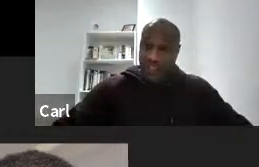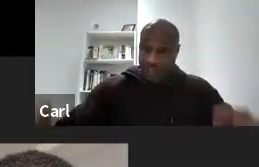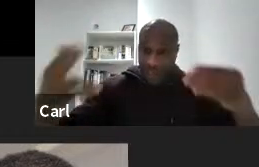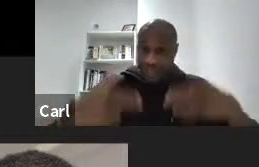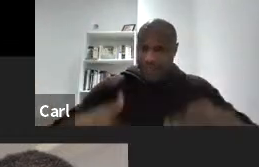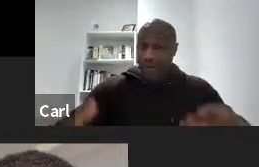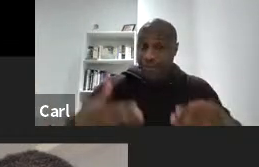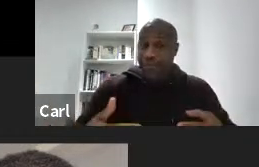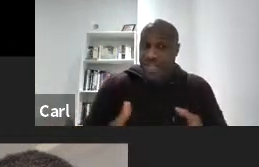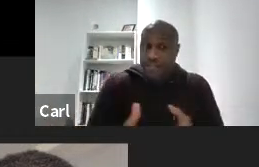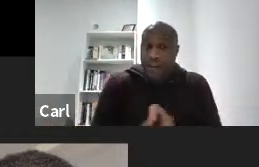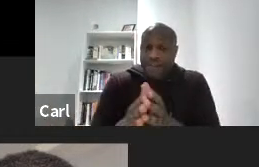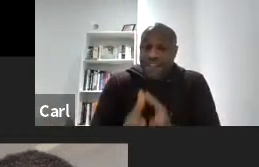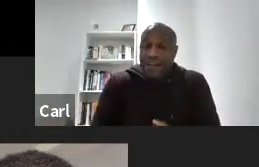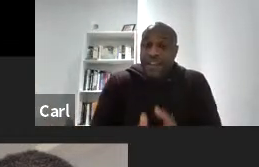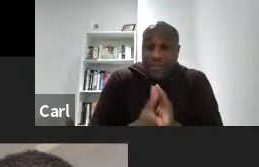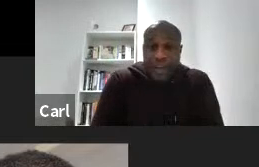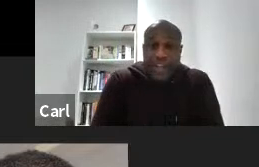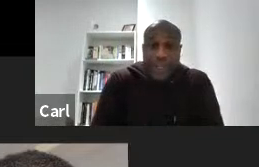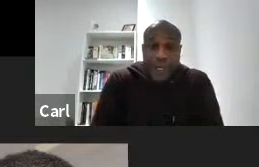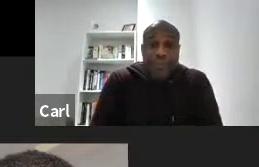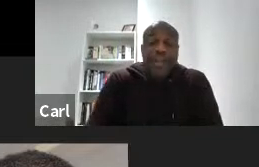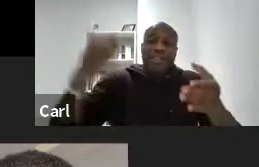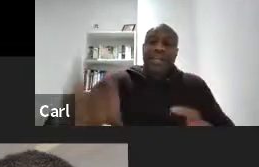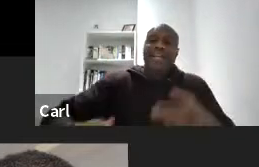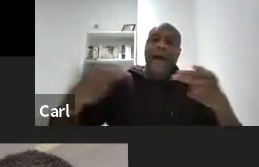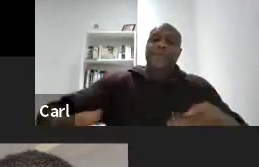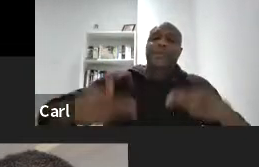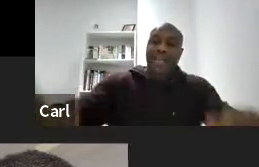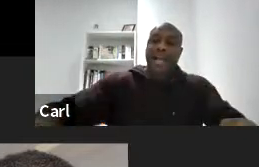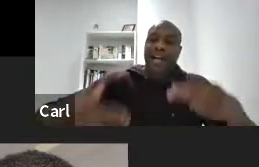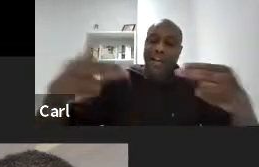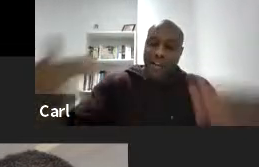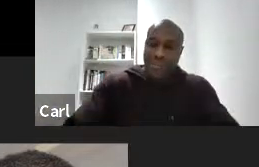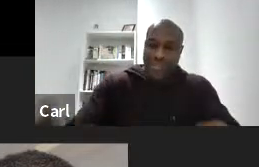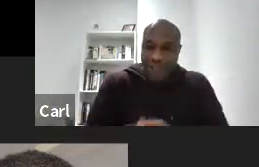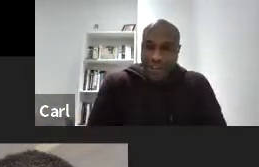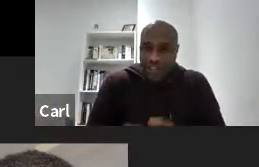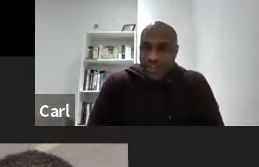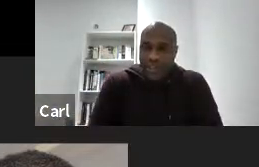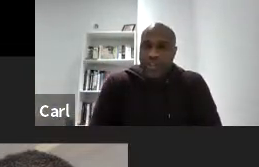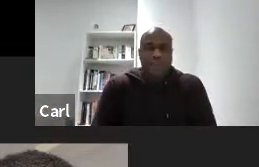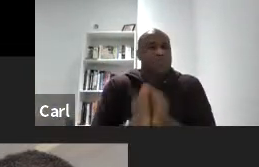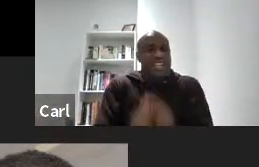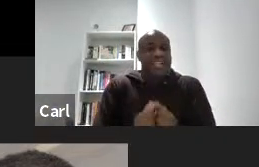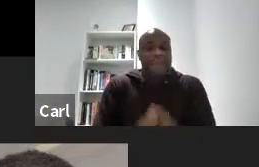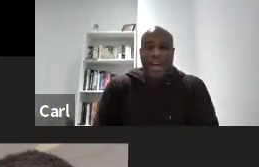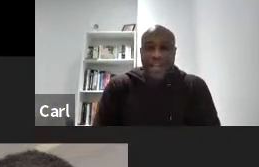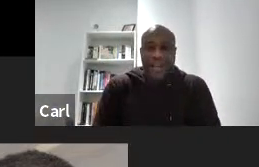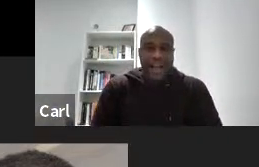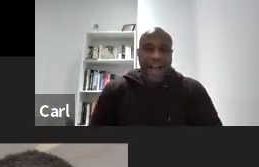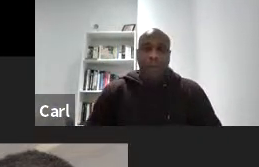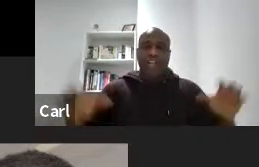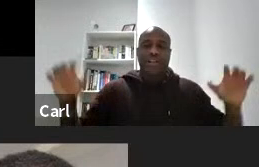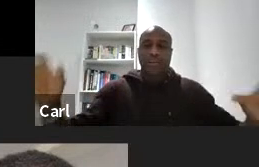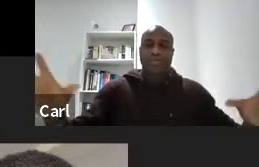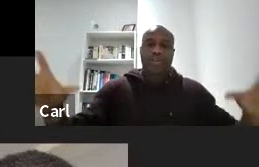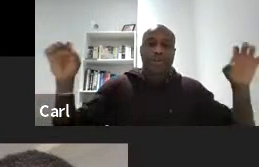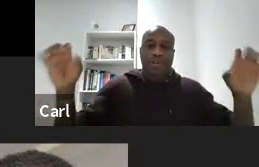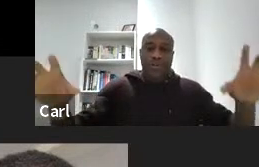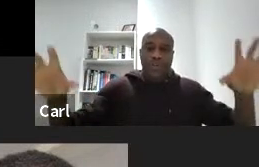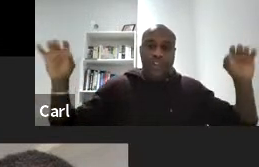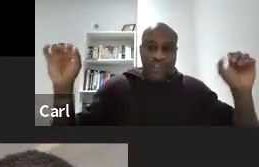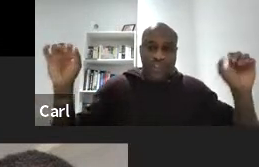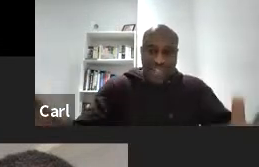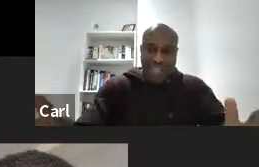back into the development process via the feedback they provide you, to then help you get closer to having a solution which can be really compelling. And when